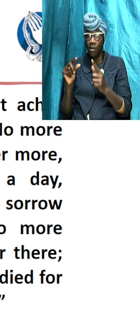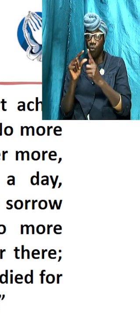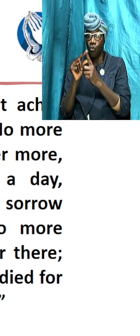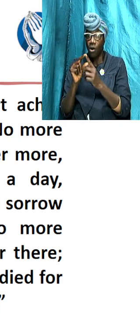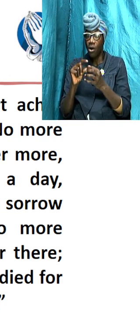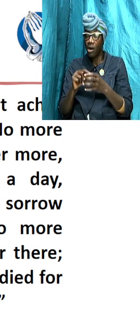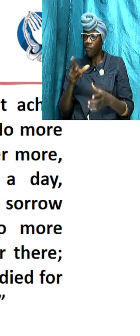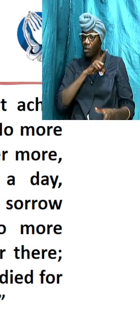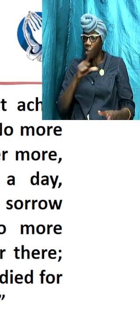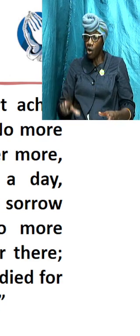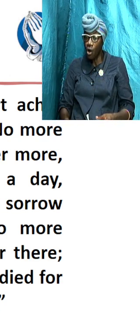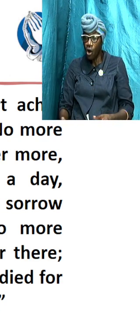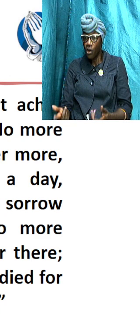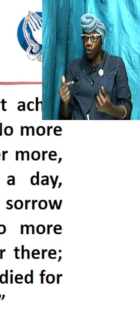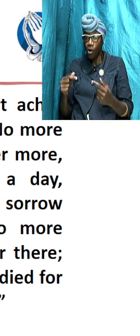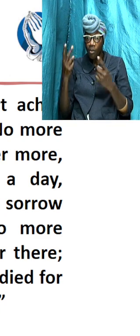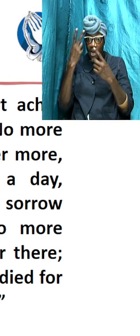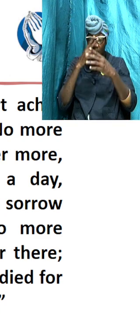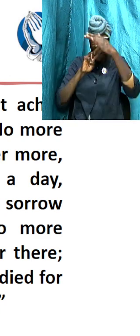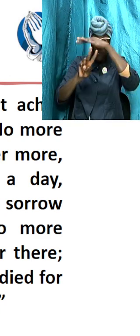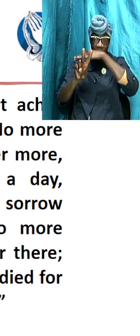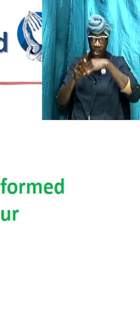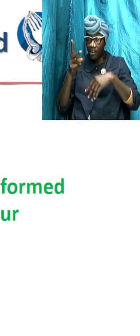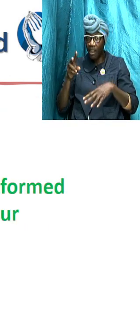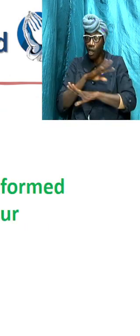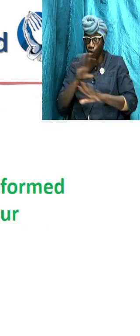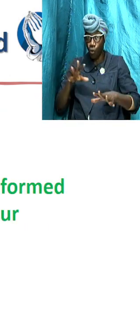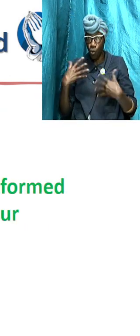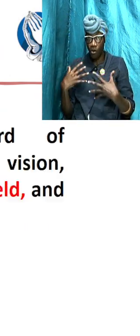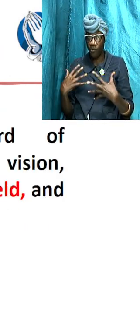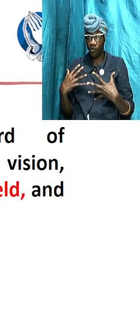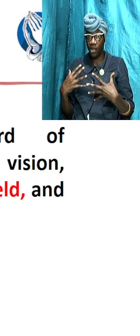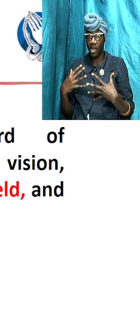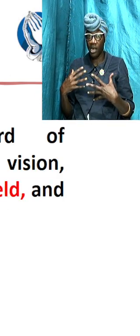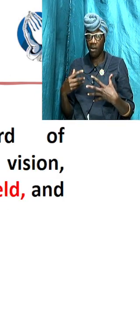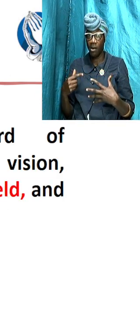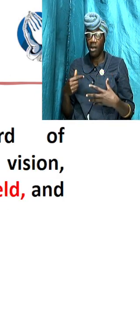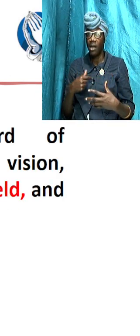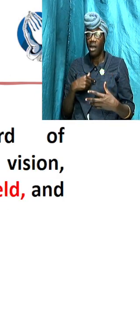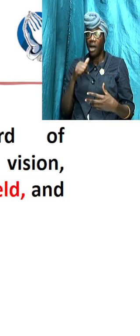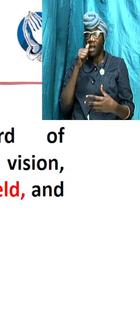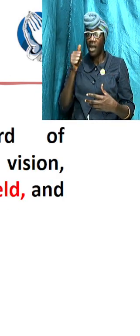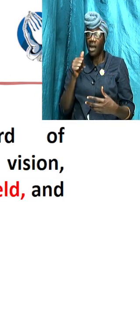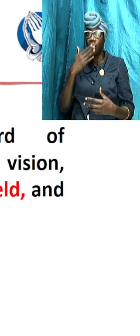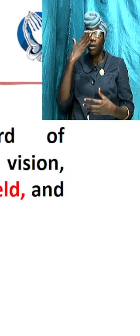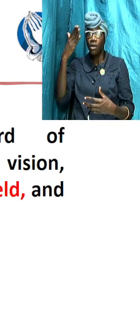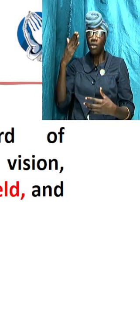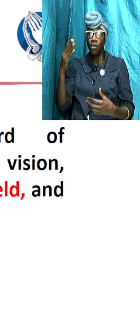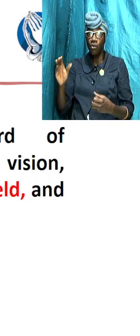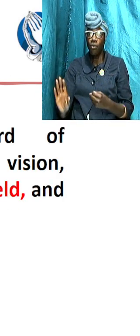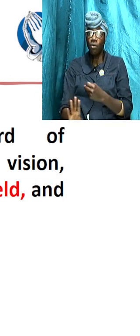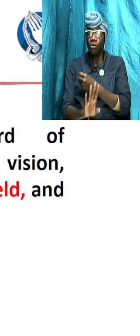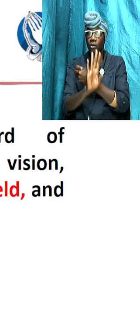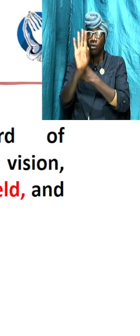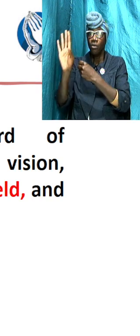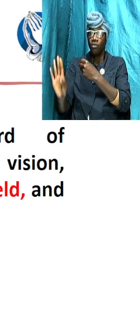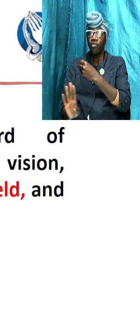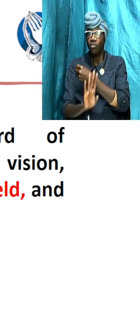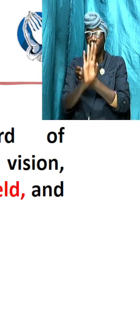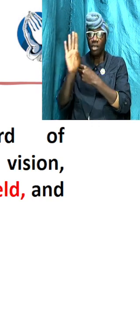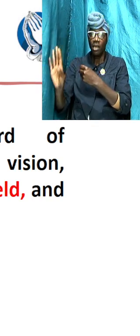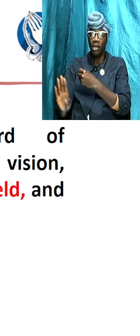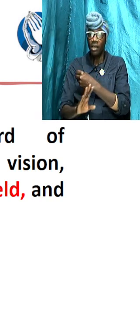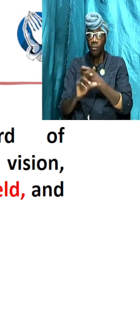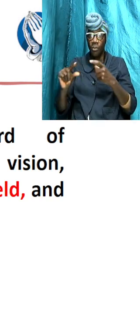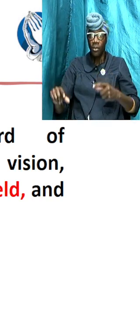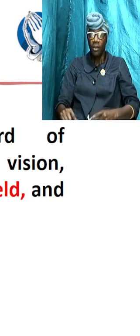vision, saying, fear not, Abraham, I am thy shield and thy